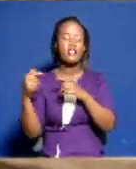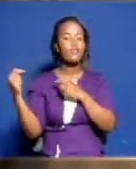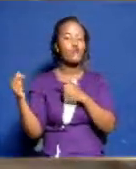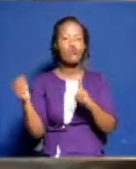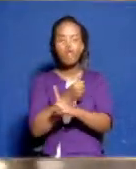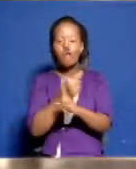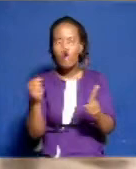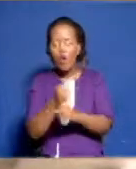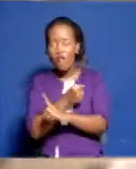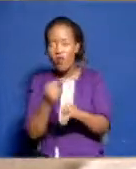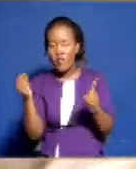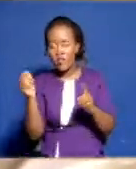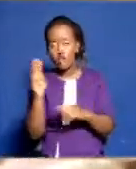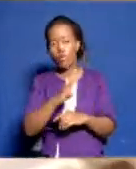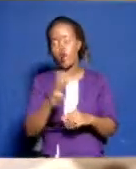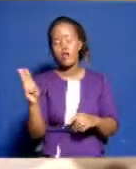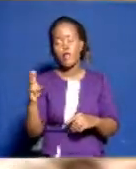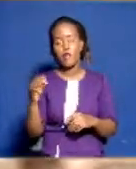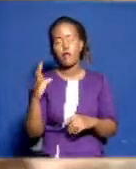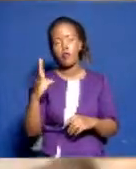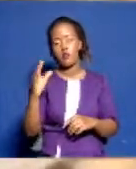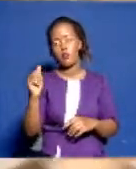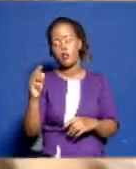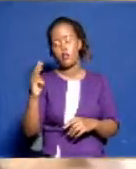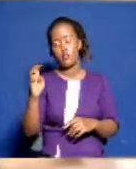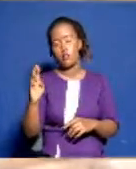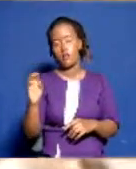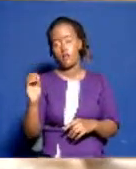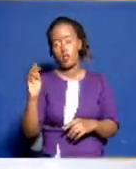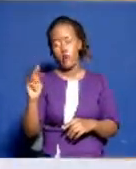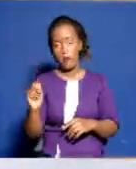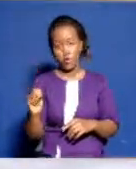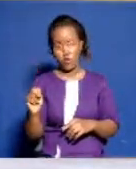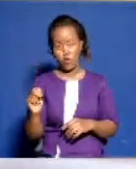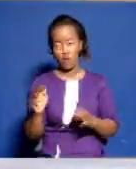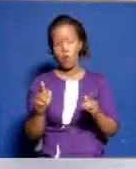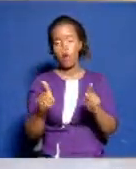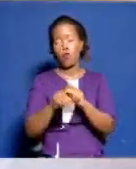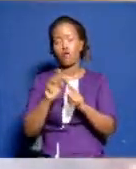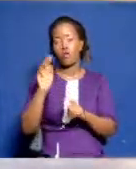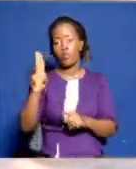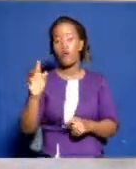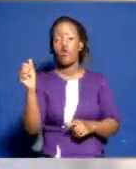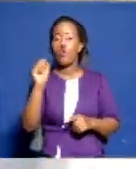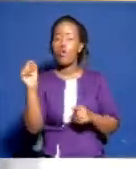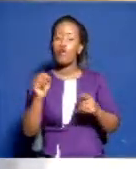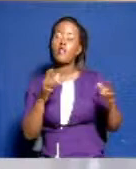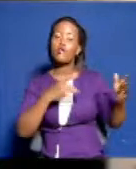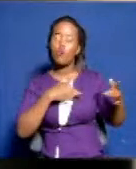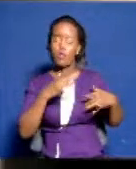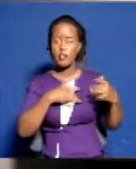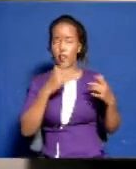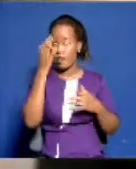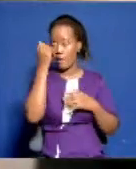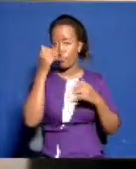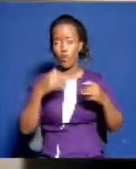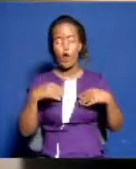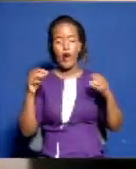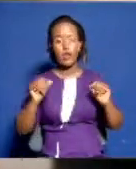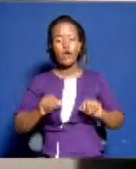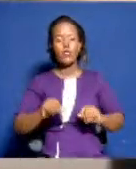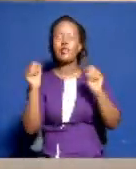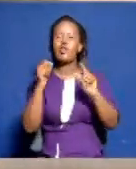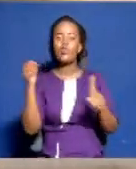Western Cameroon. Secretary of State Antony Blinken has said the U.S. was deeply concerned by the continued violence in the Anglophone regions